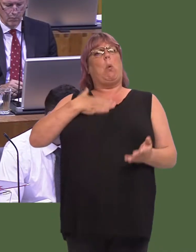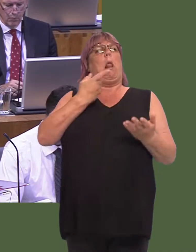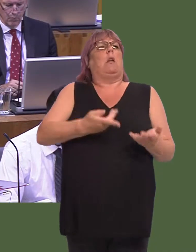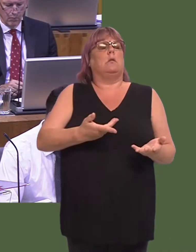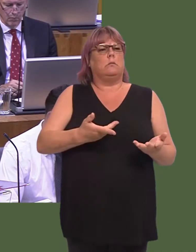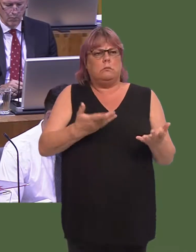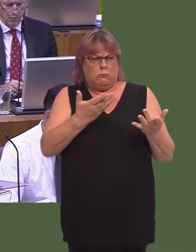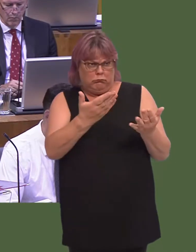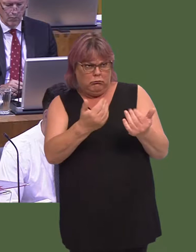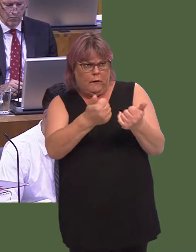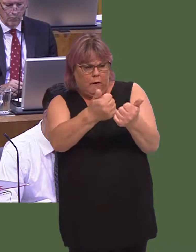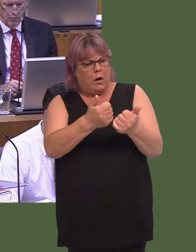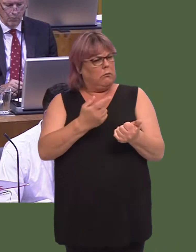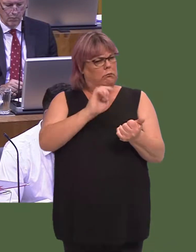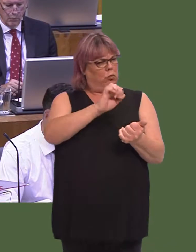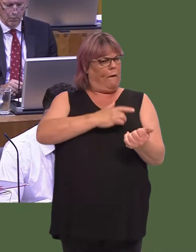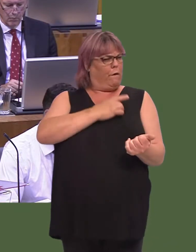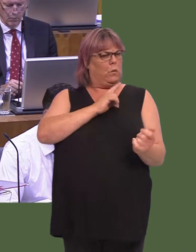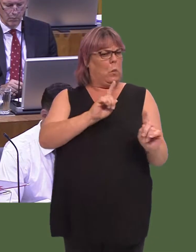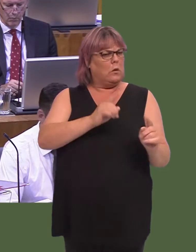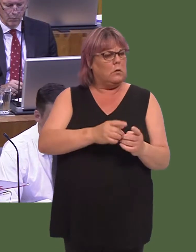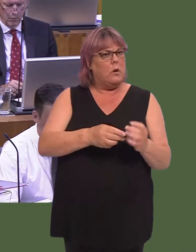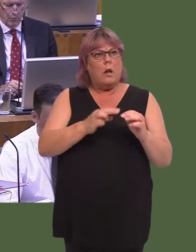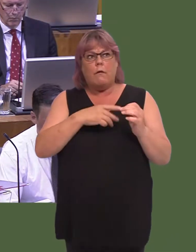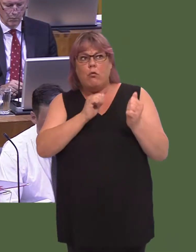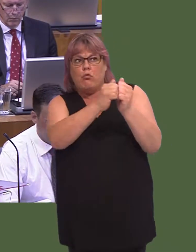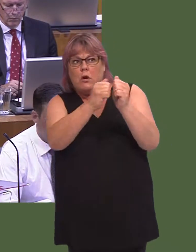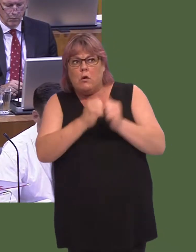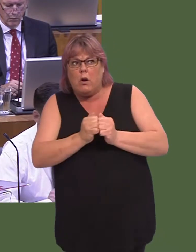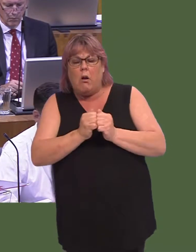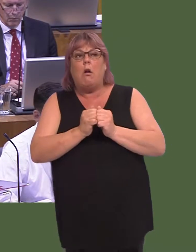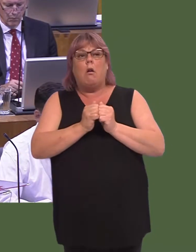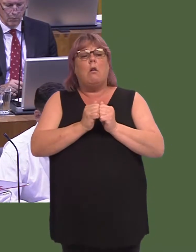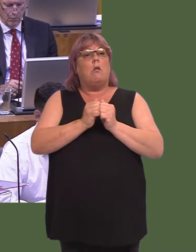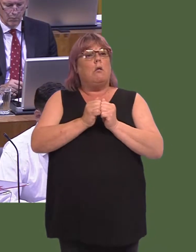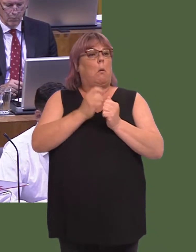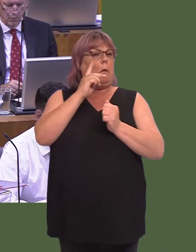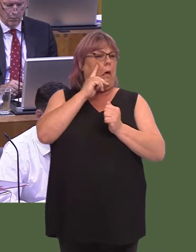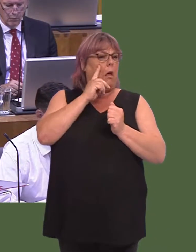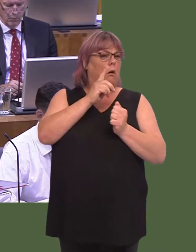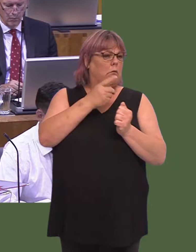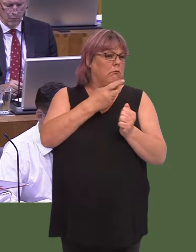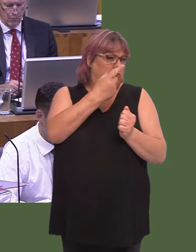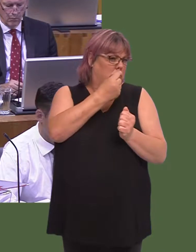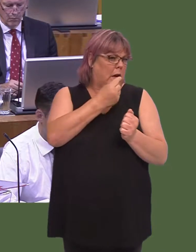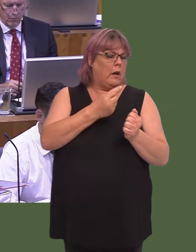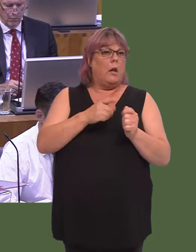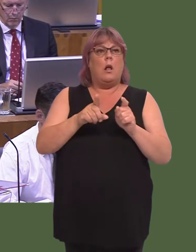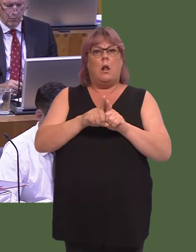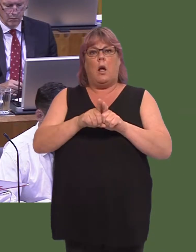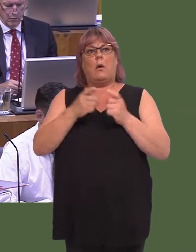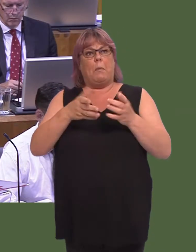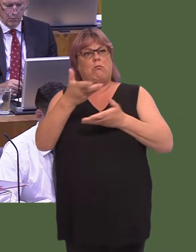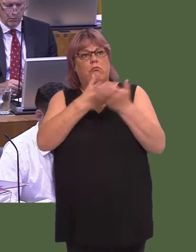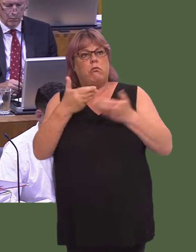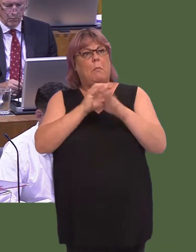what are the views of other parties? And, you know, let's see if there is a consensus. We've had the parliamentary review on health, but a consensus